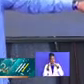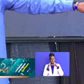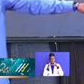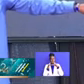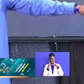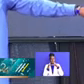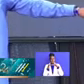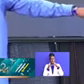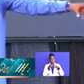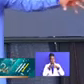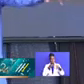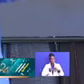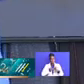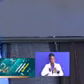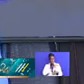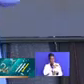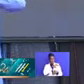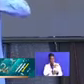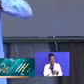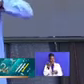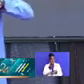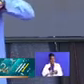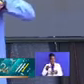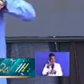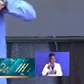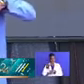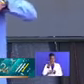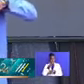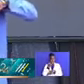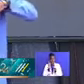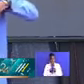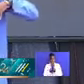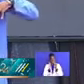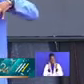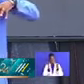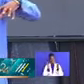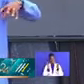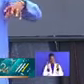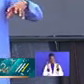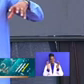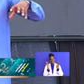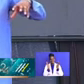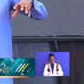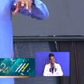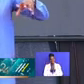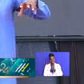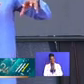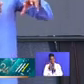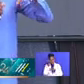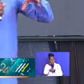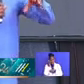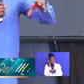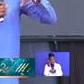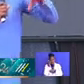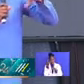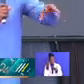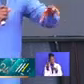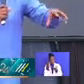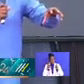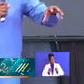level from my own region is somebody hearing me because